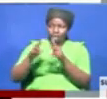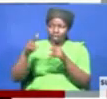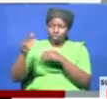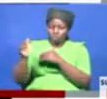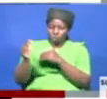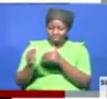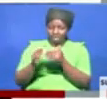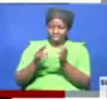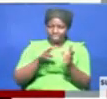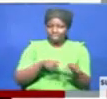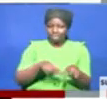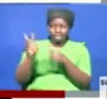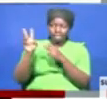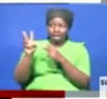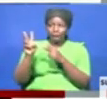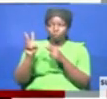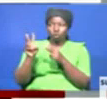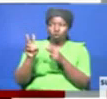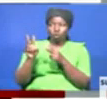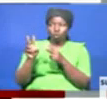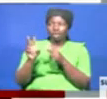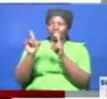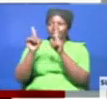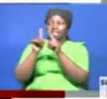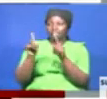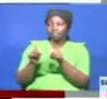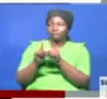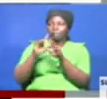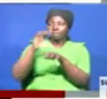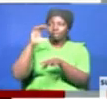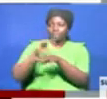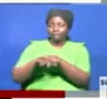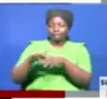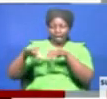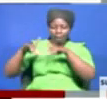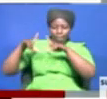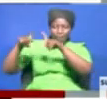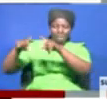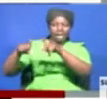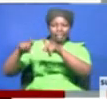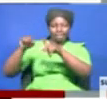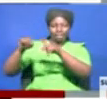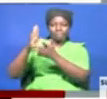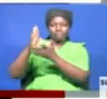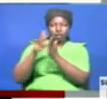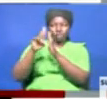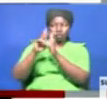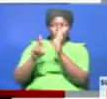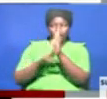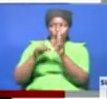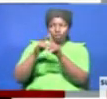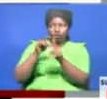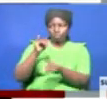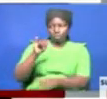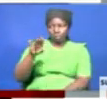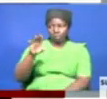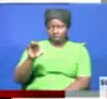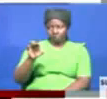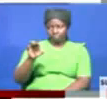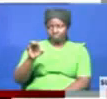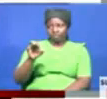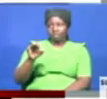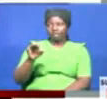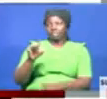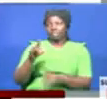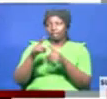uploading and even get a snapshot, and that's part of the protocol from IEBC. True. Many were